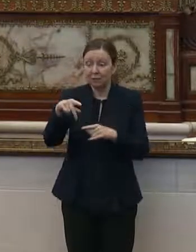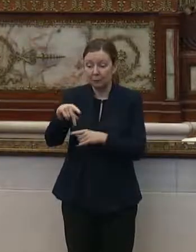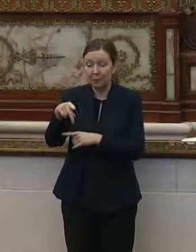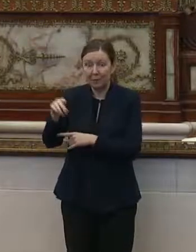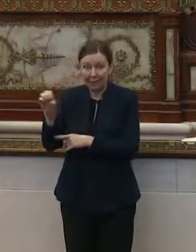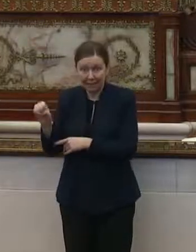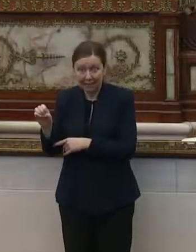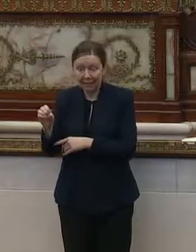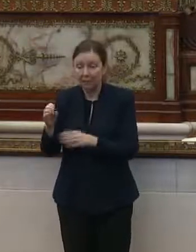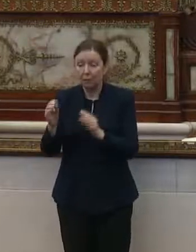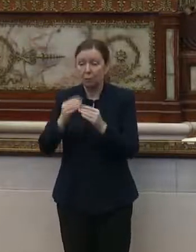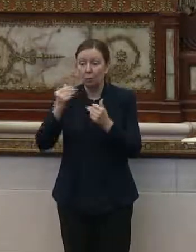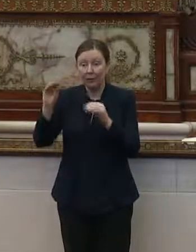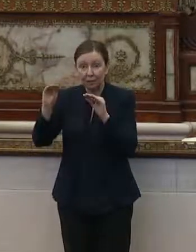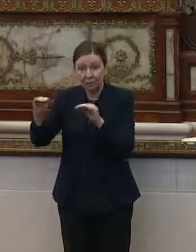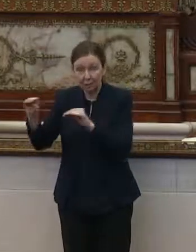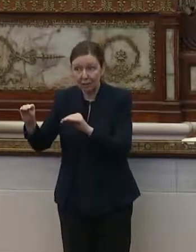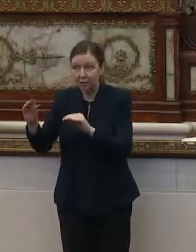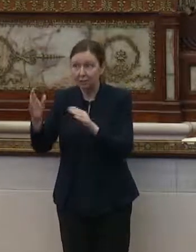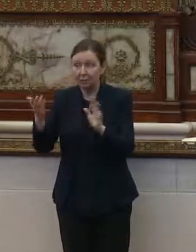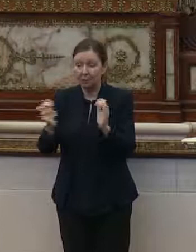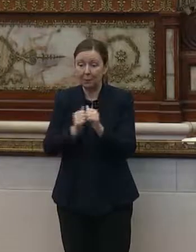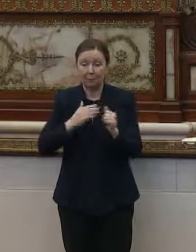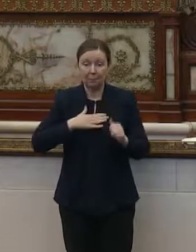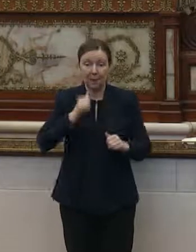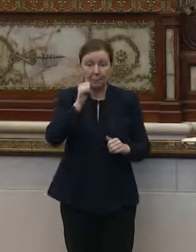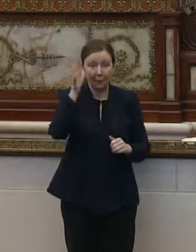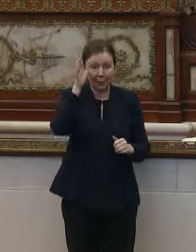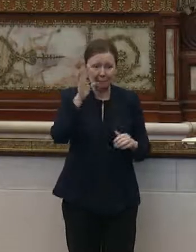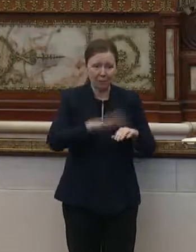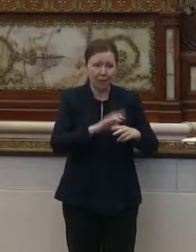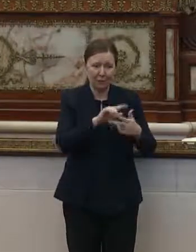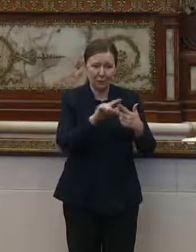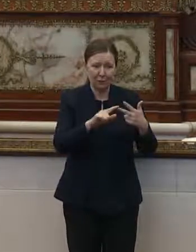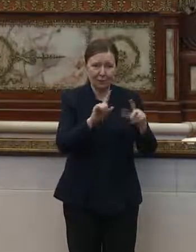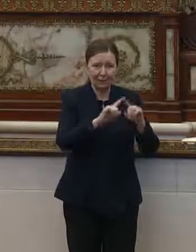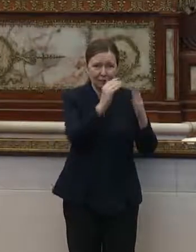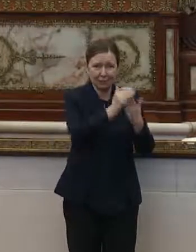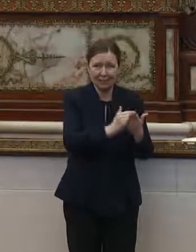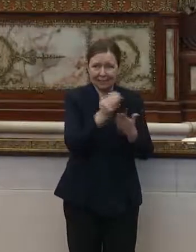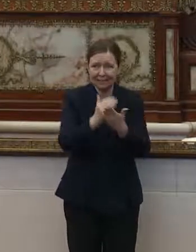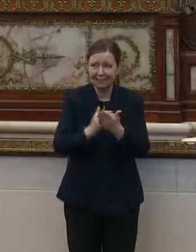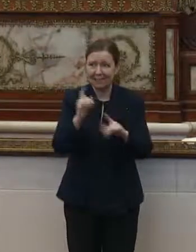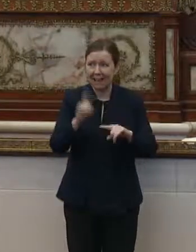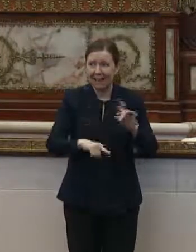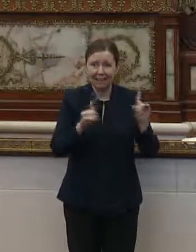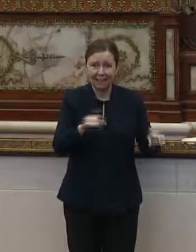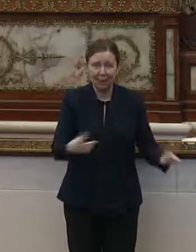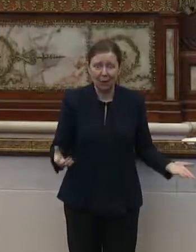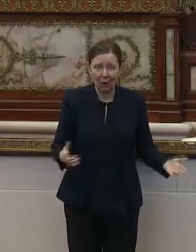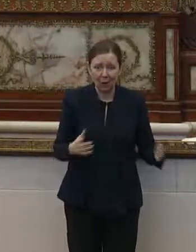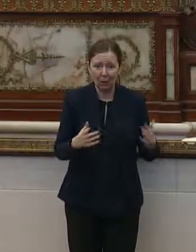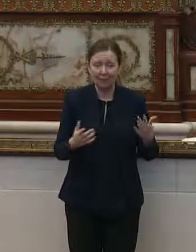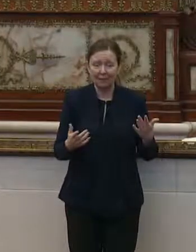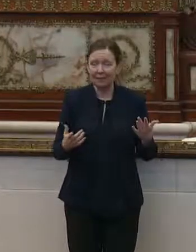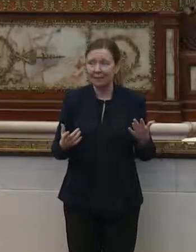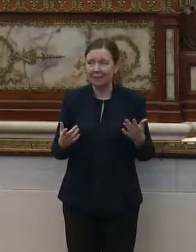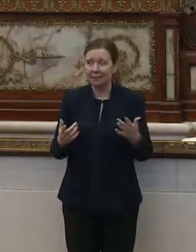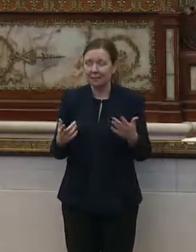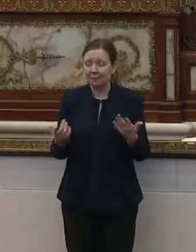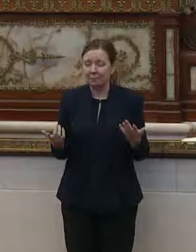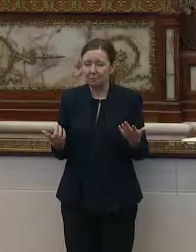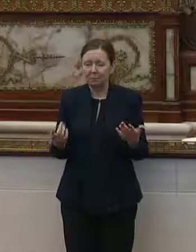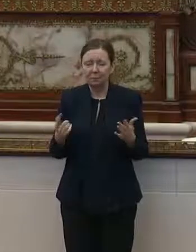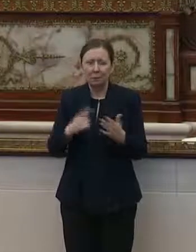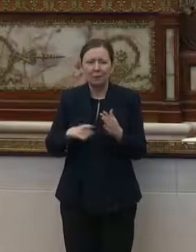better instructed than my parents who are on 3 lists and can't go anywhere and 75 with underlying conditions.